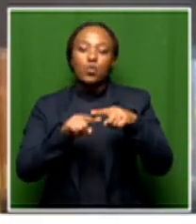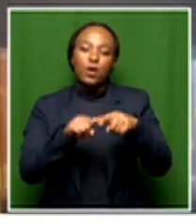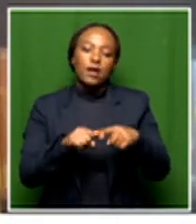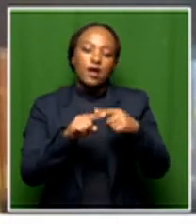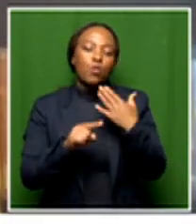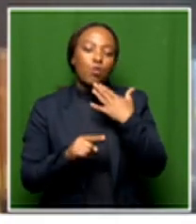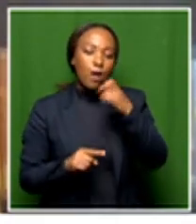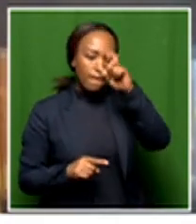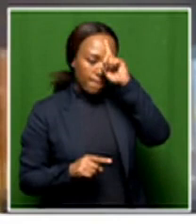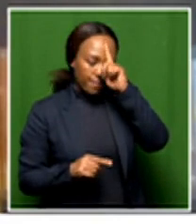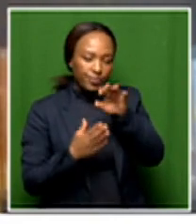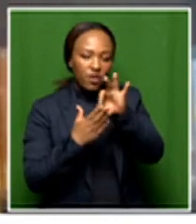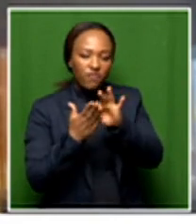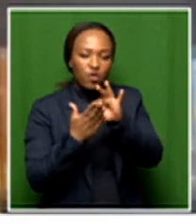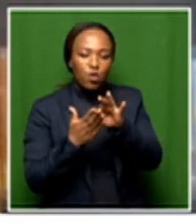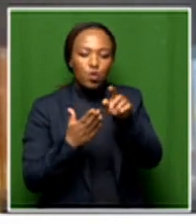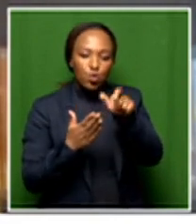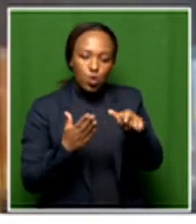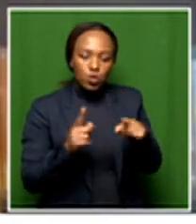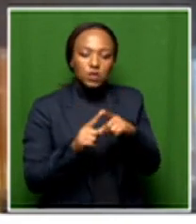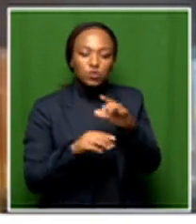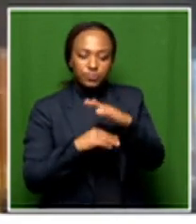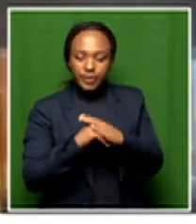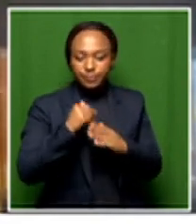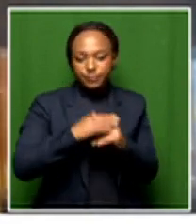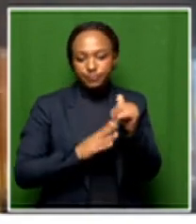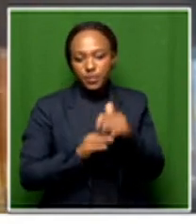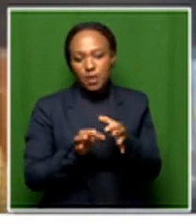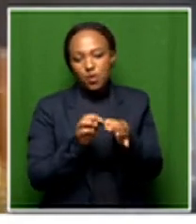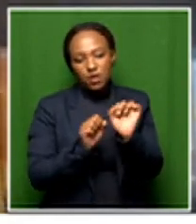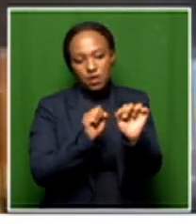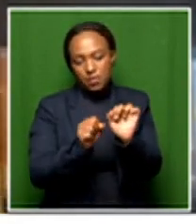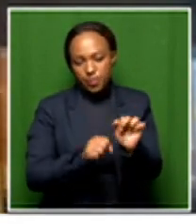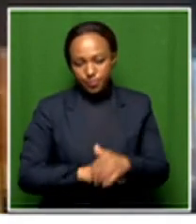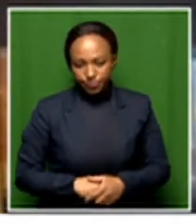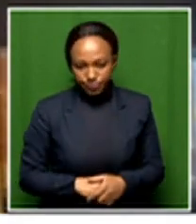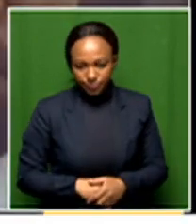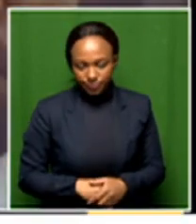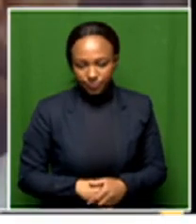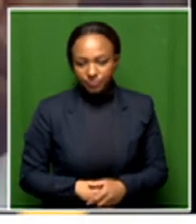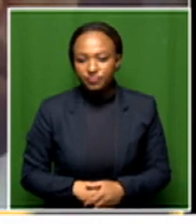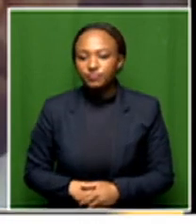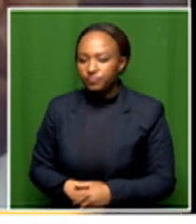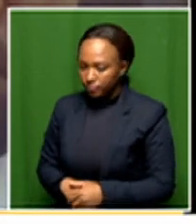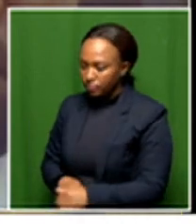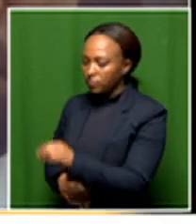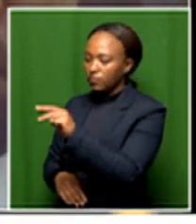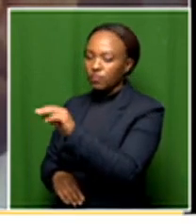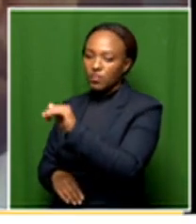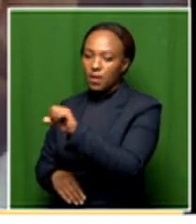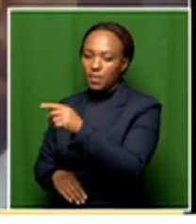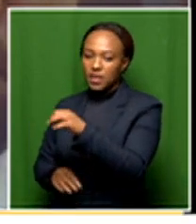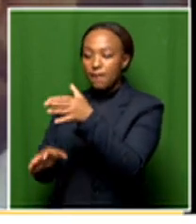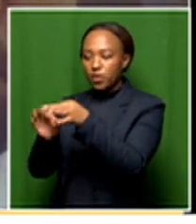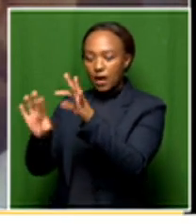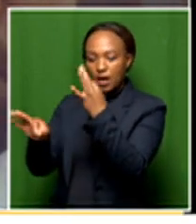black vote to build their political fortunes going forward. Well, Prince Mashele, political analyst, thanks so much for